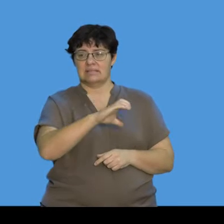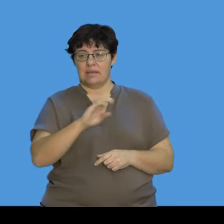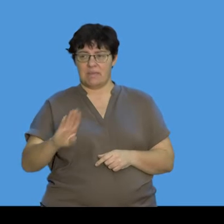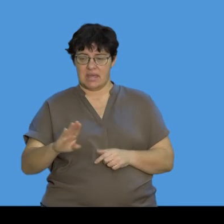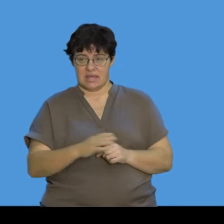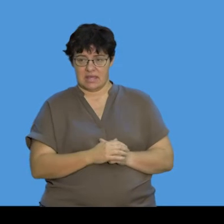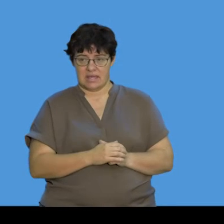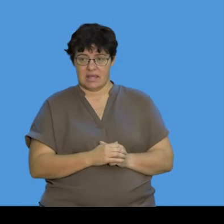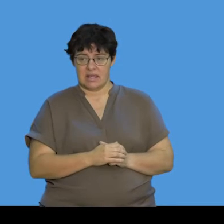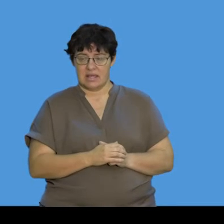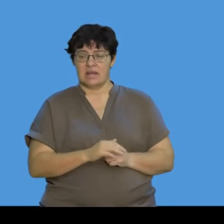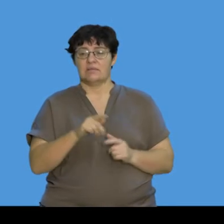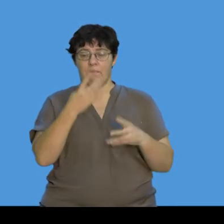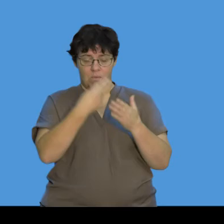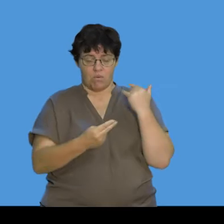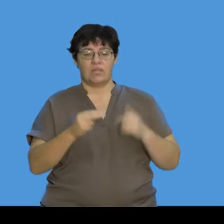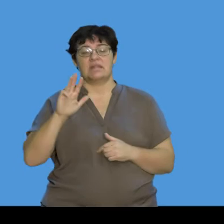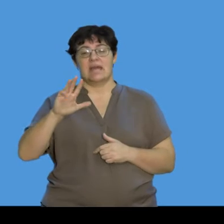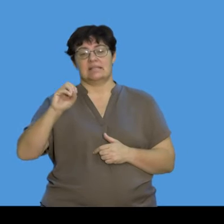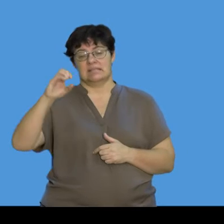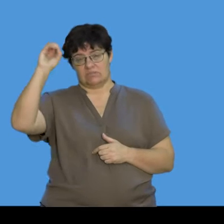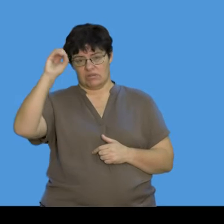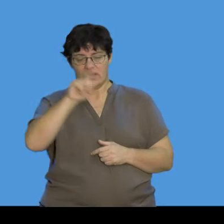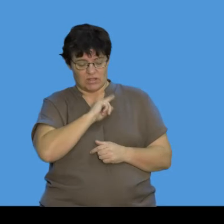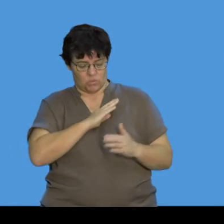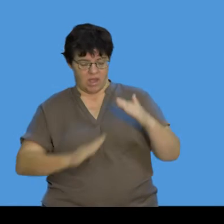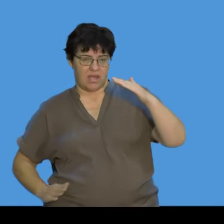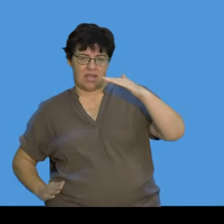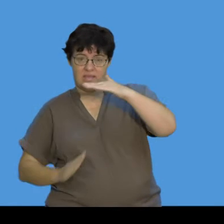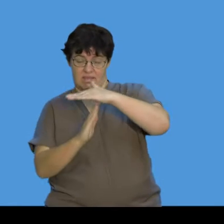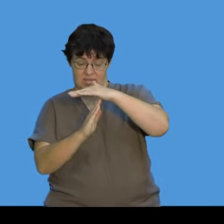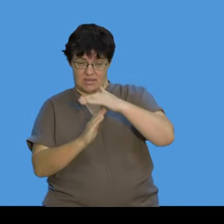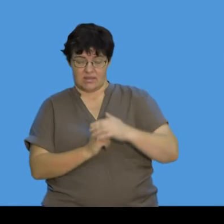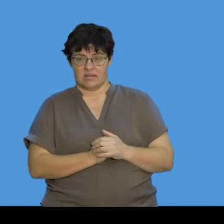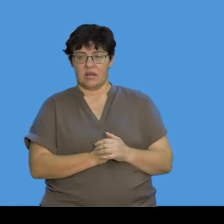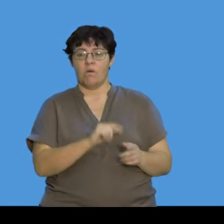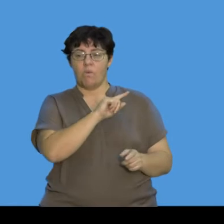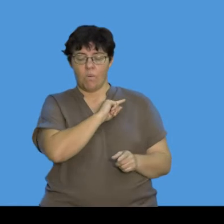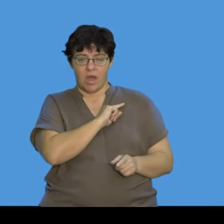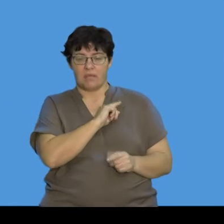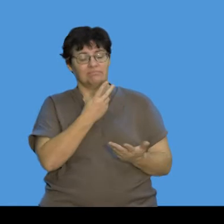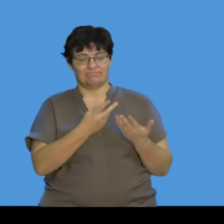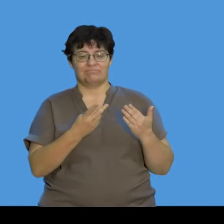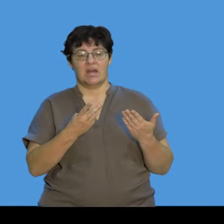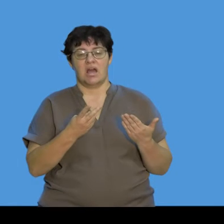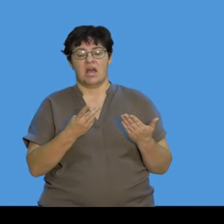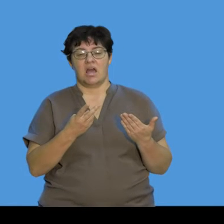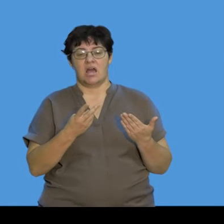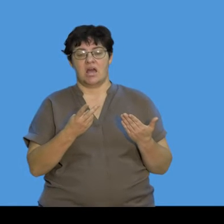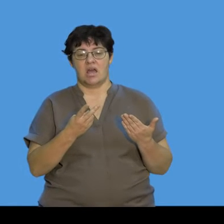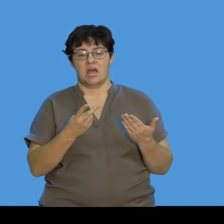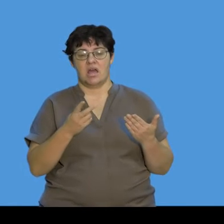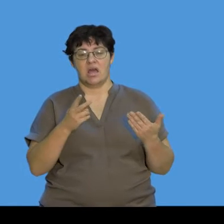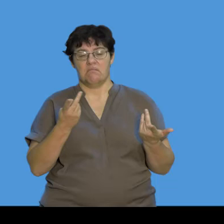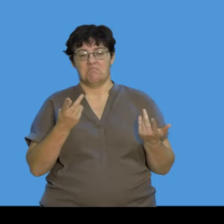degrees. Remember, that was the condition of you constructing the line. Automatically, because the two angles are equal, it makes